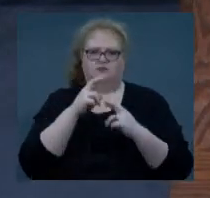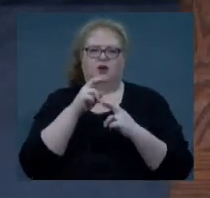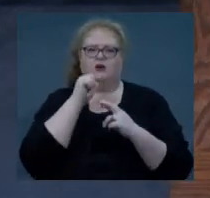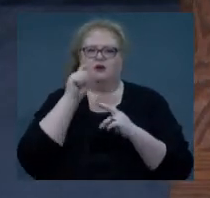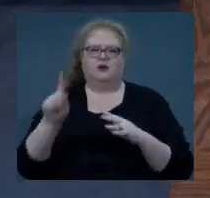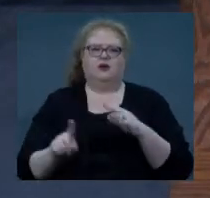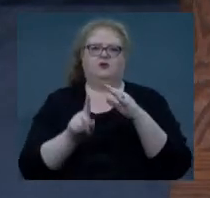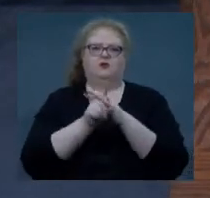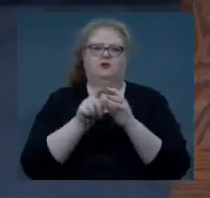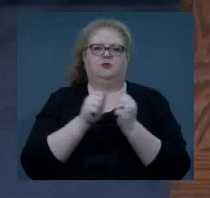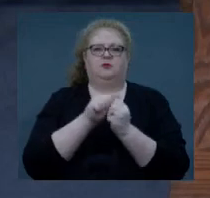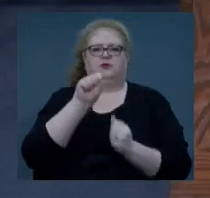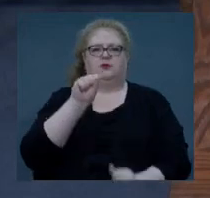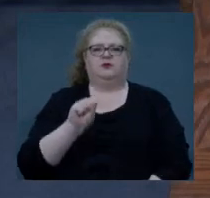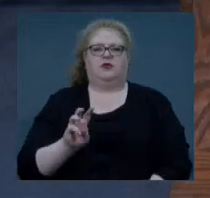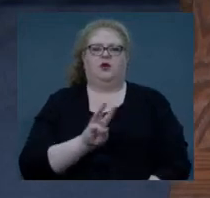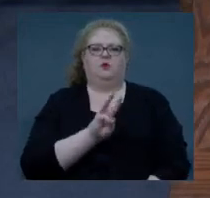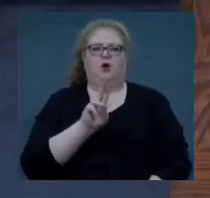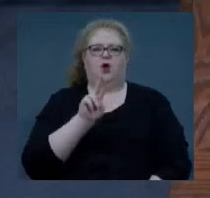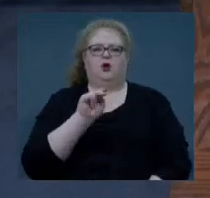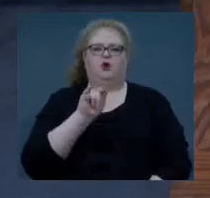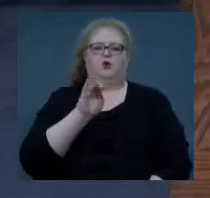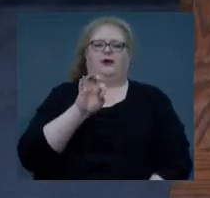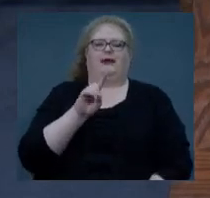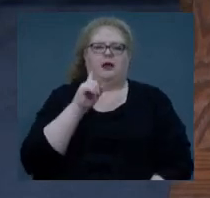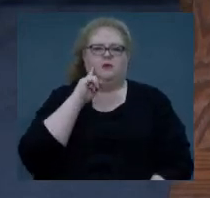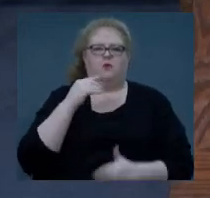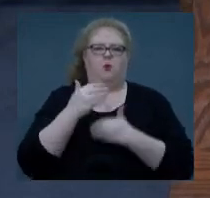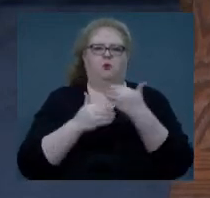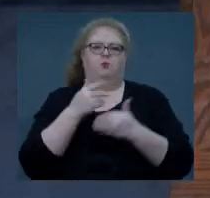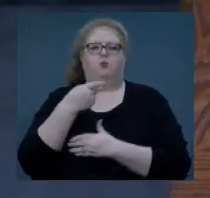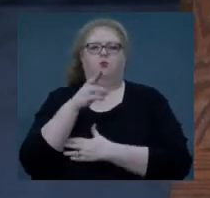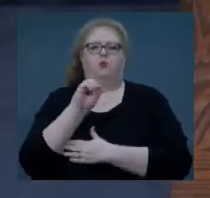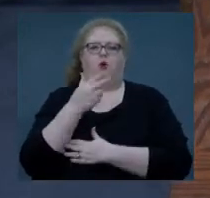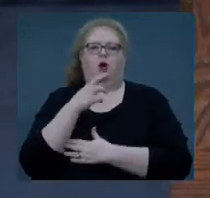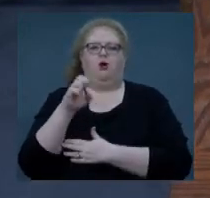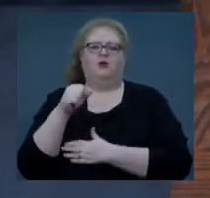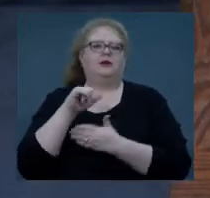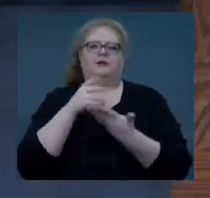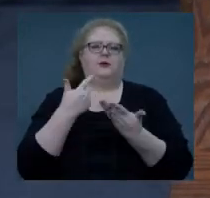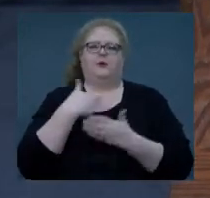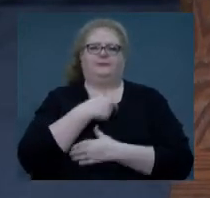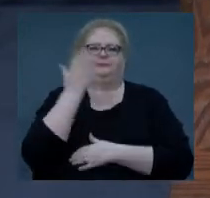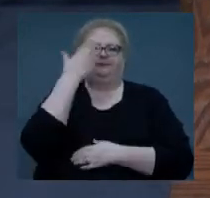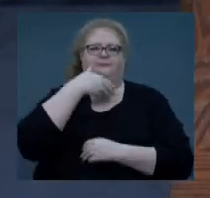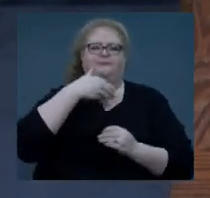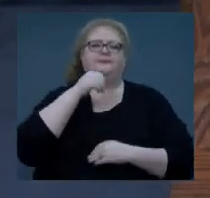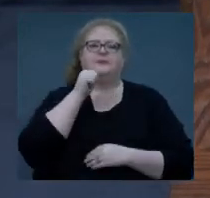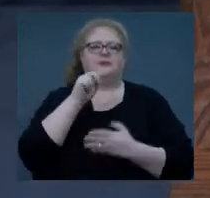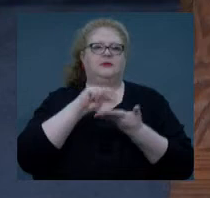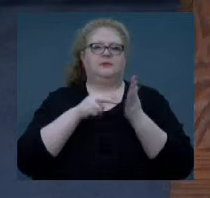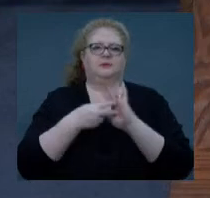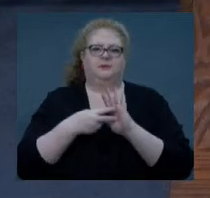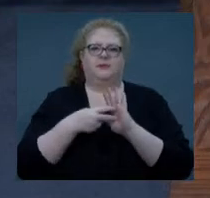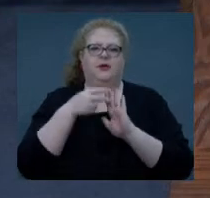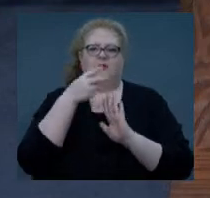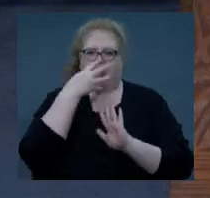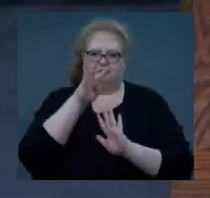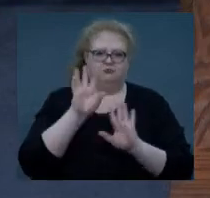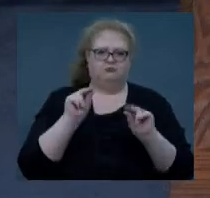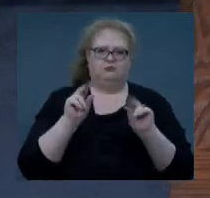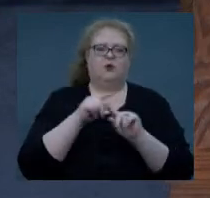Troy. It just slipped under the radar. But the site is zoned correctly. We have complied with